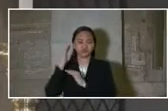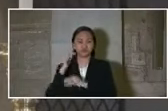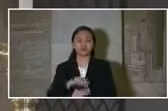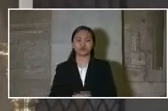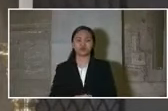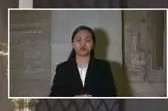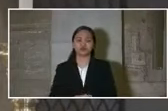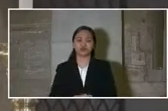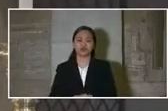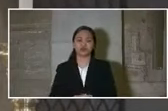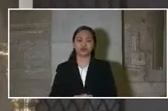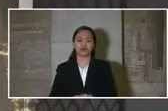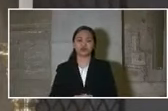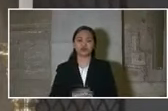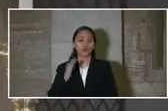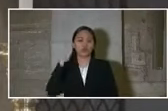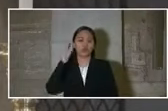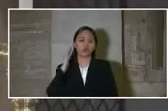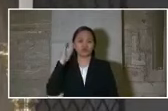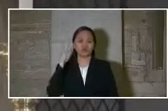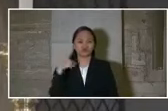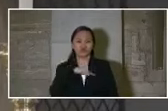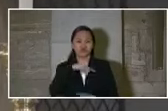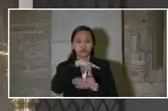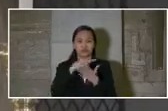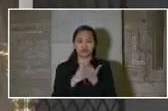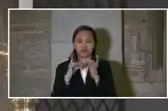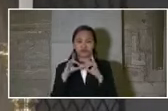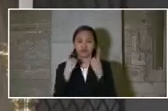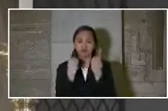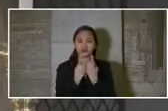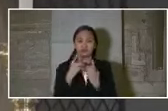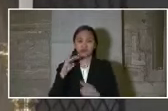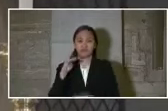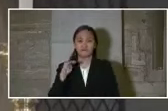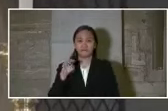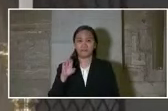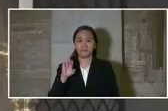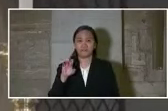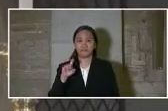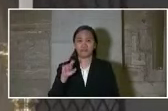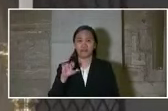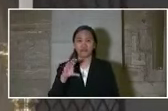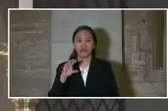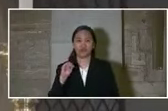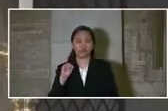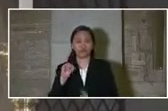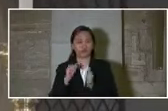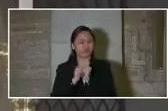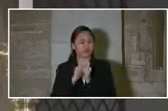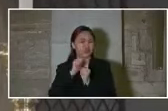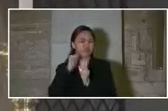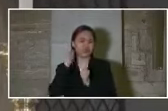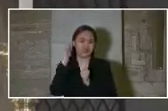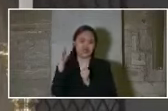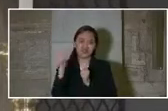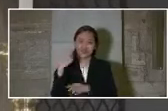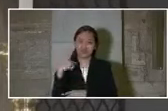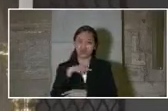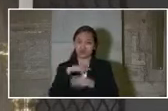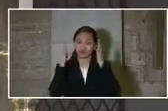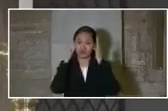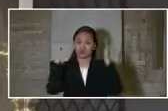Before, we are part of the Diocese of Mexico. Ganun kalayo, no? Ang ating